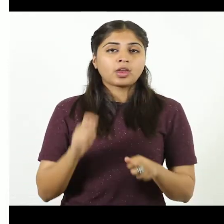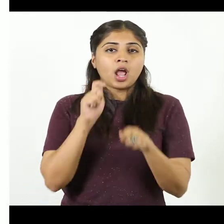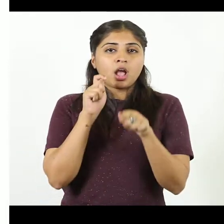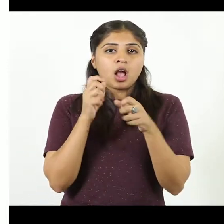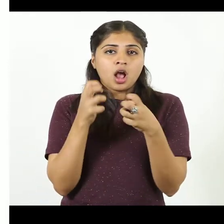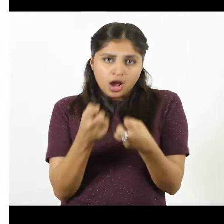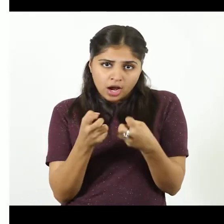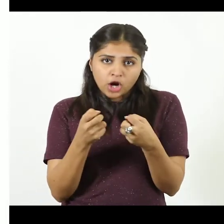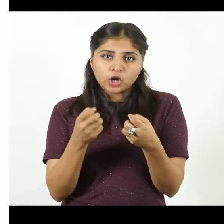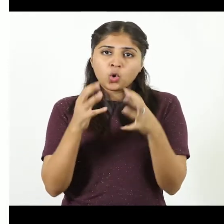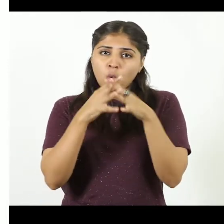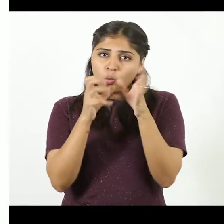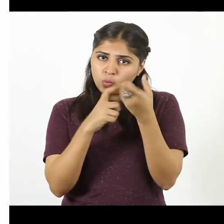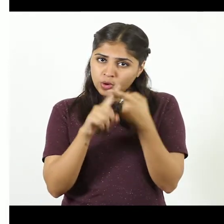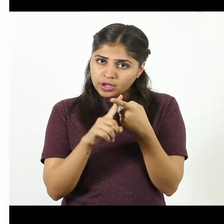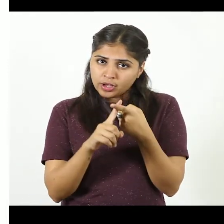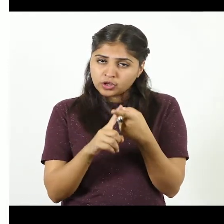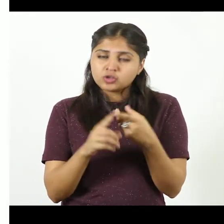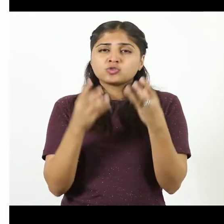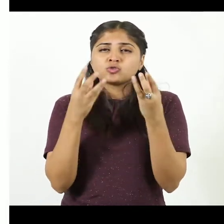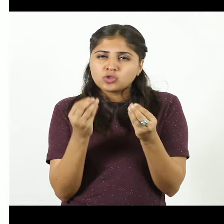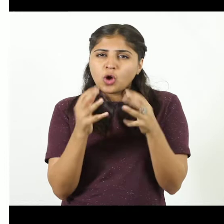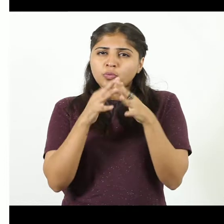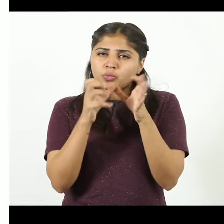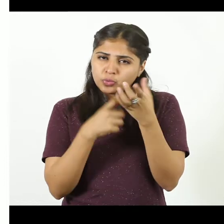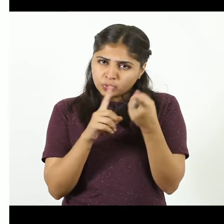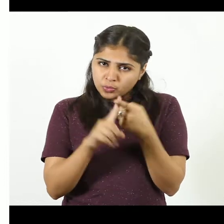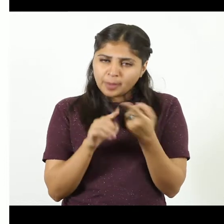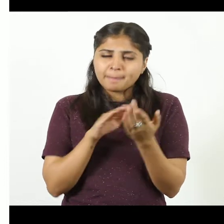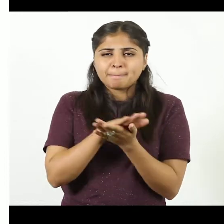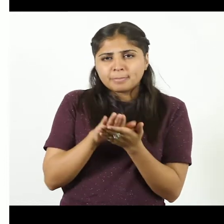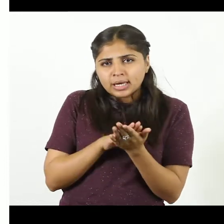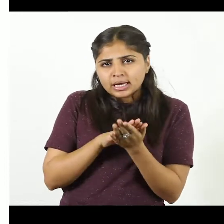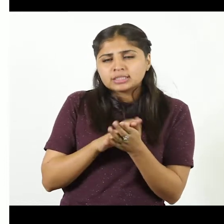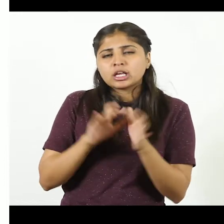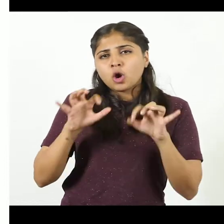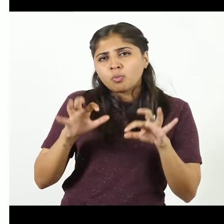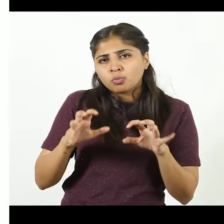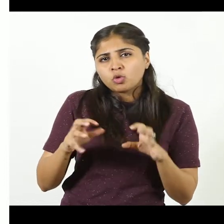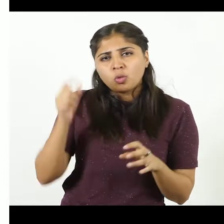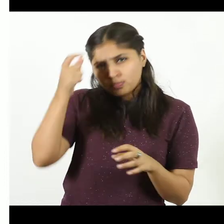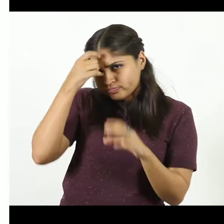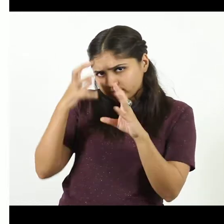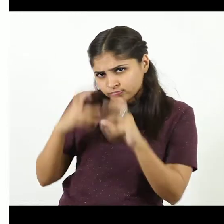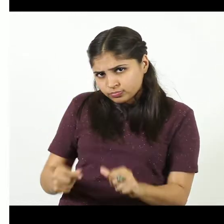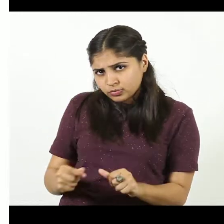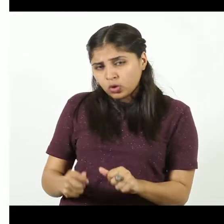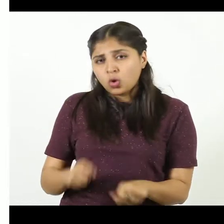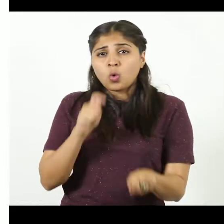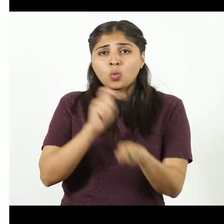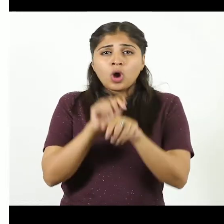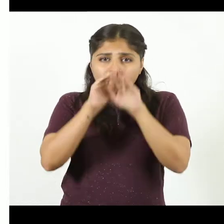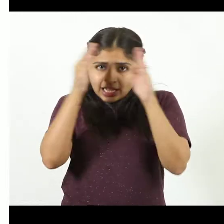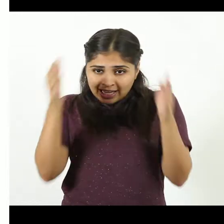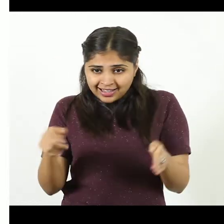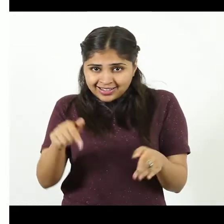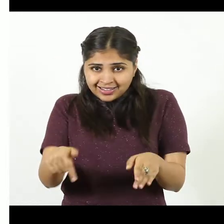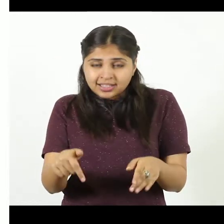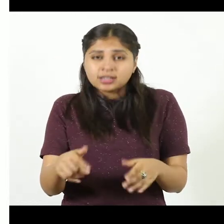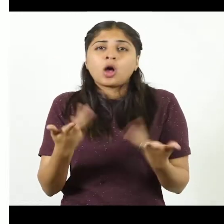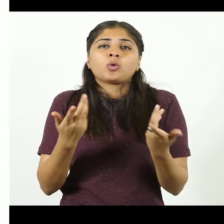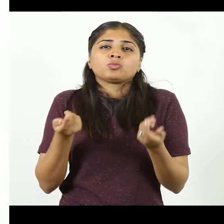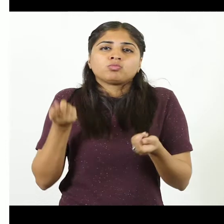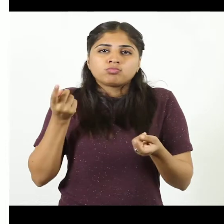1, computer hardware. Number 2, software. Number 3, basic computer troubleshooting. Number